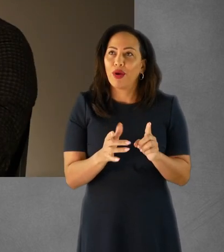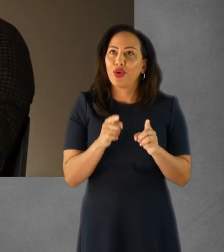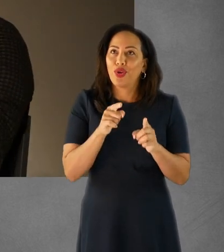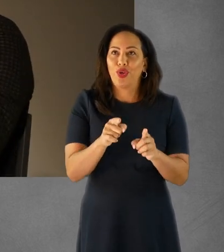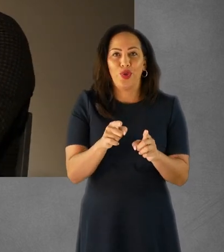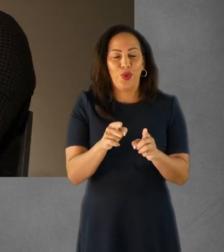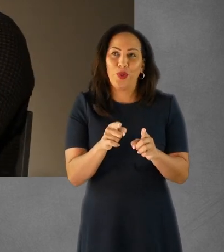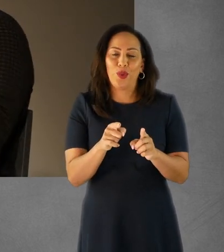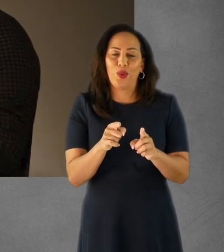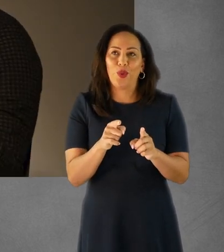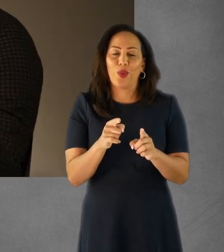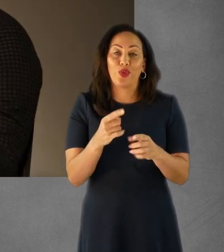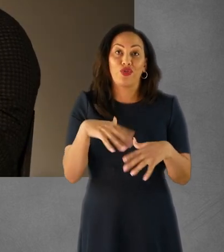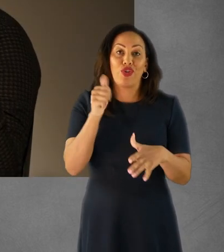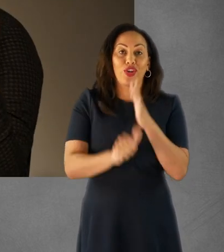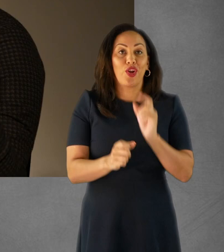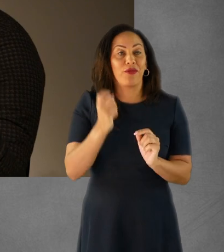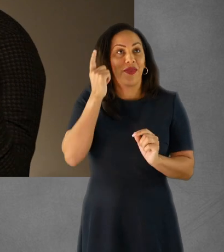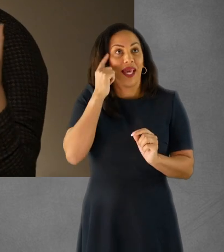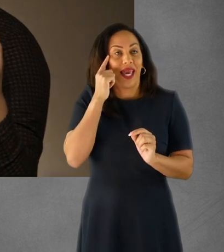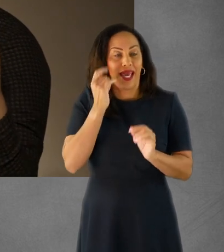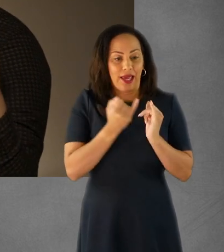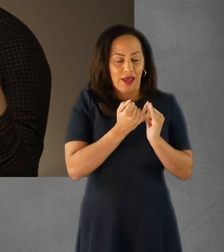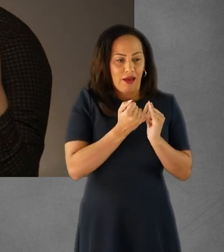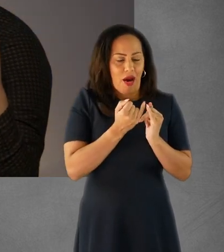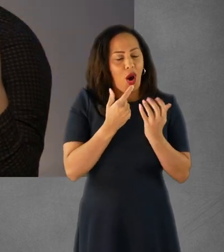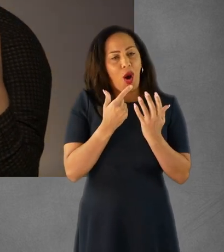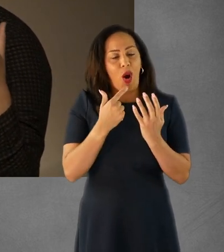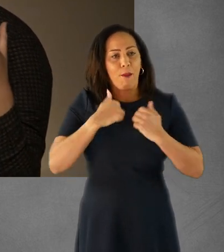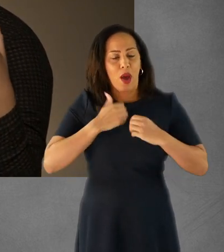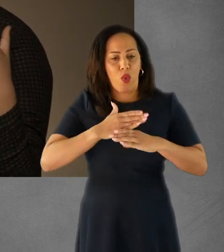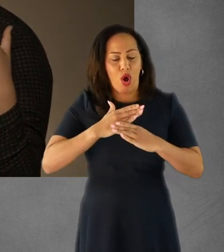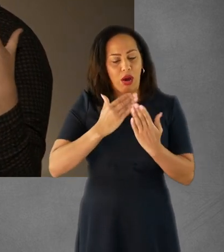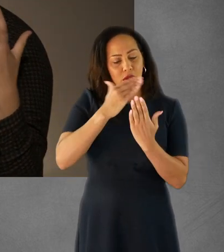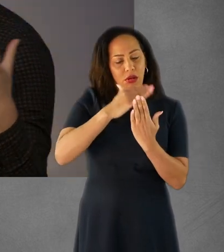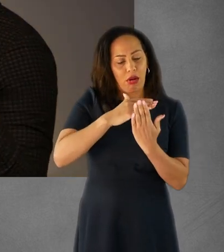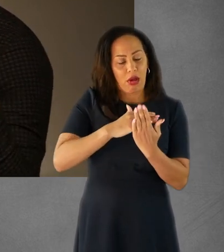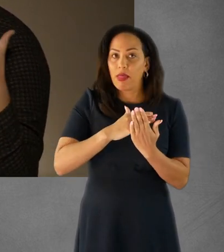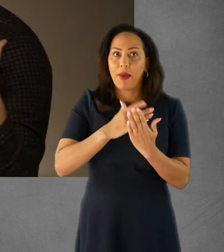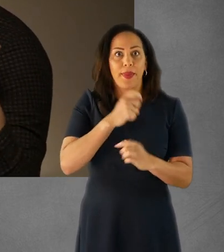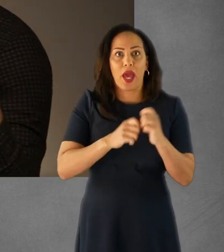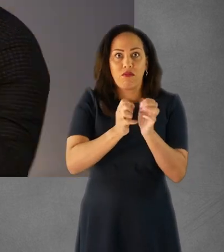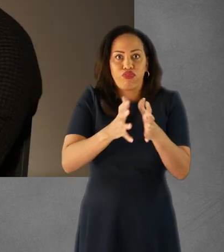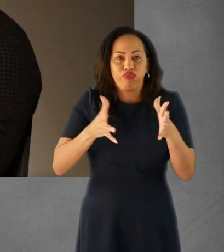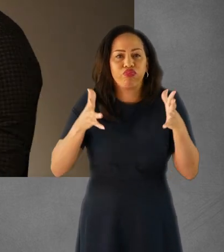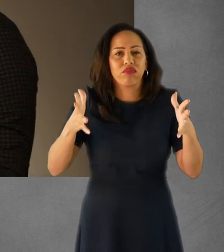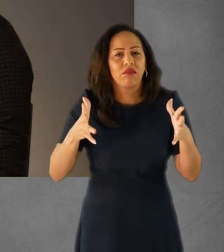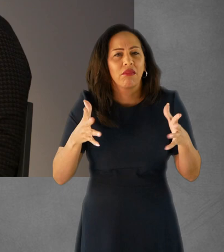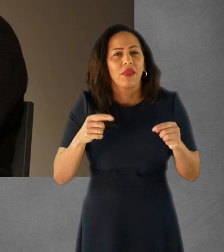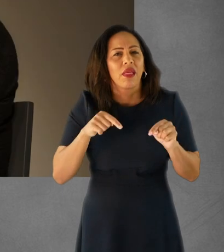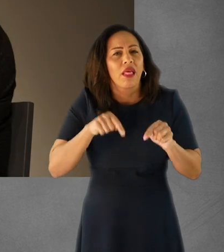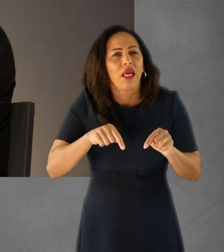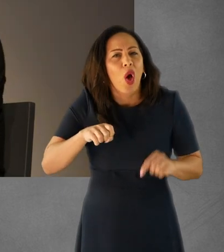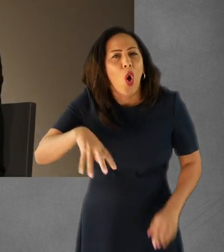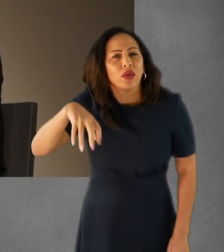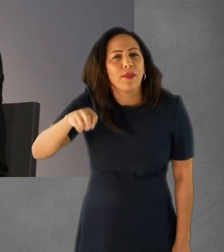edges of what you were considering, what was it that led you to the idea of the octopus as a muse for this work?